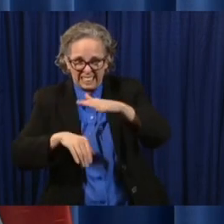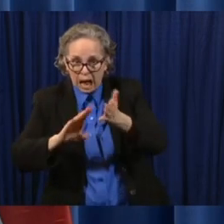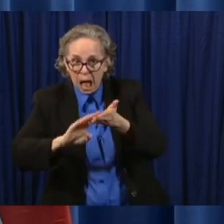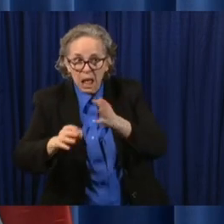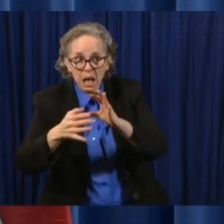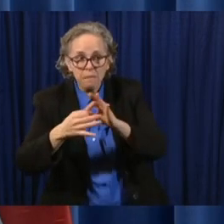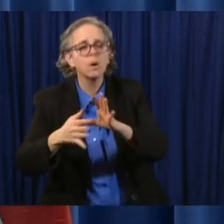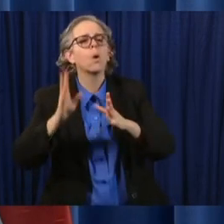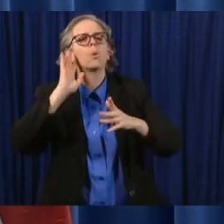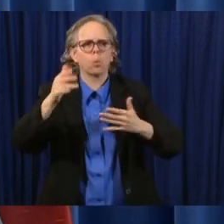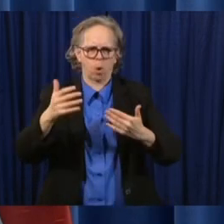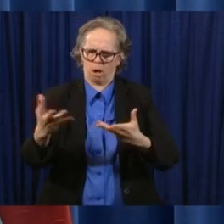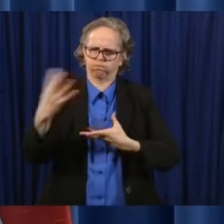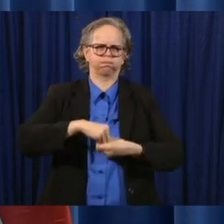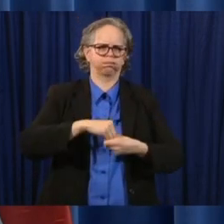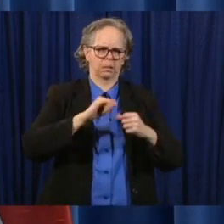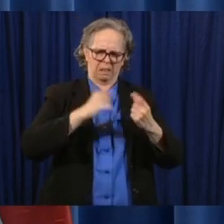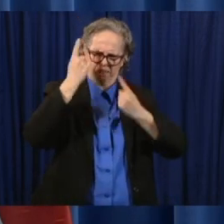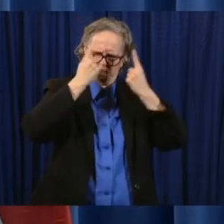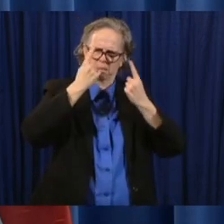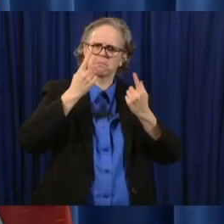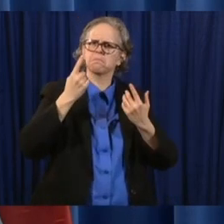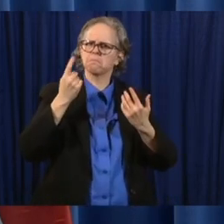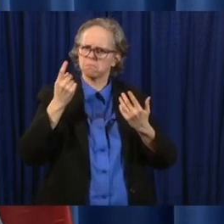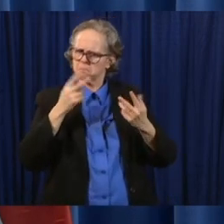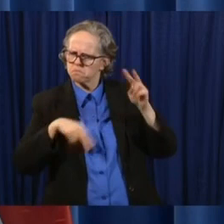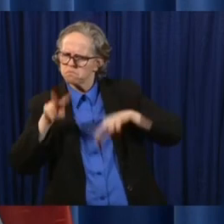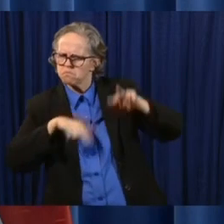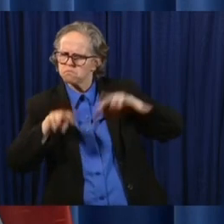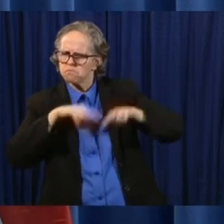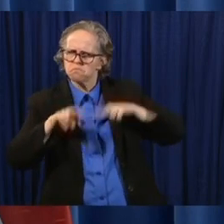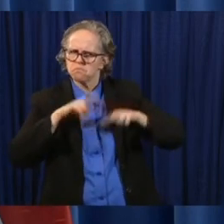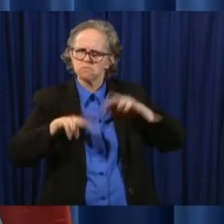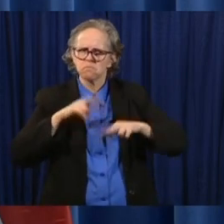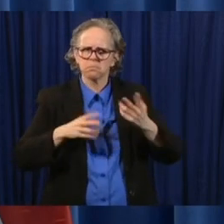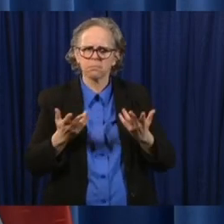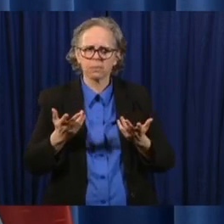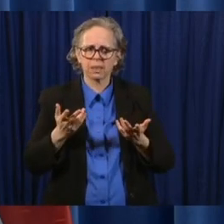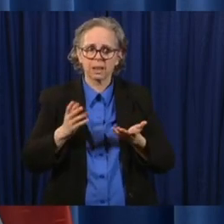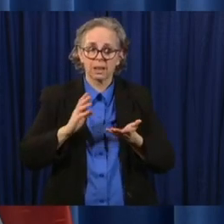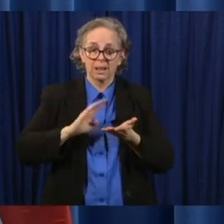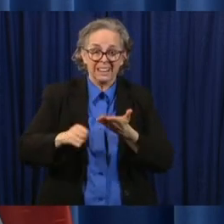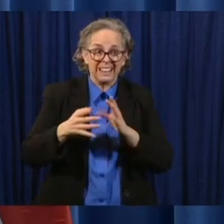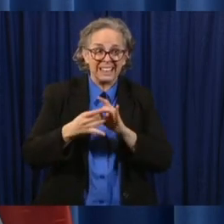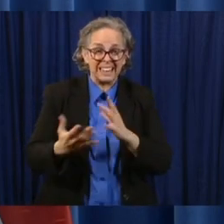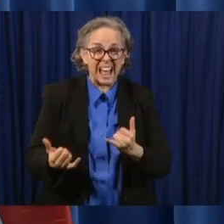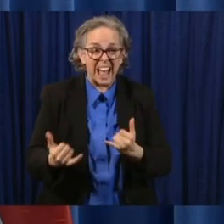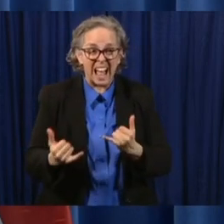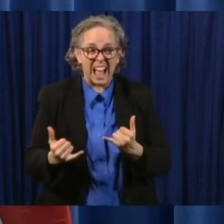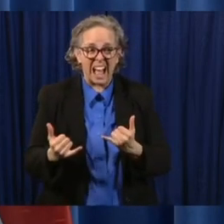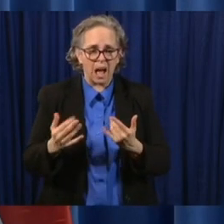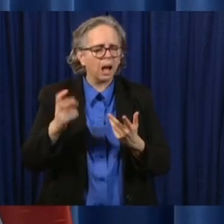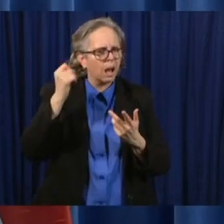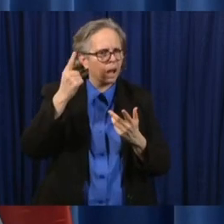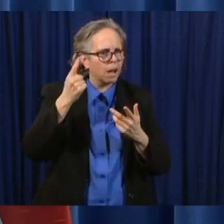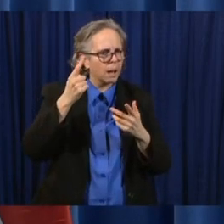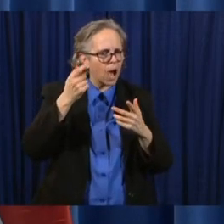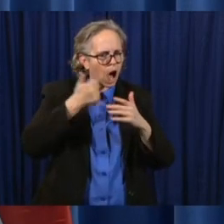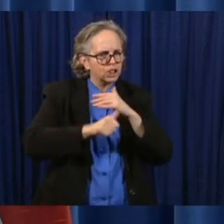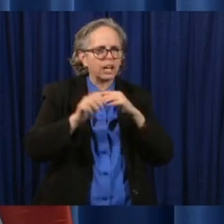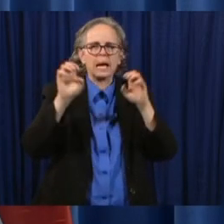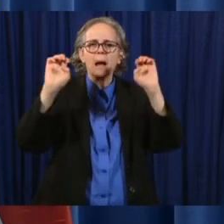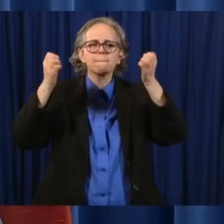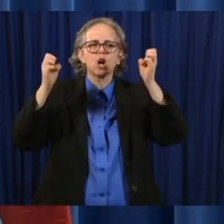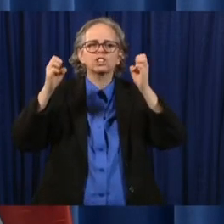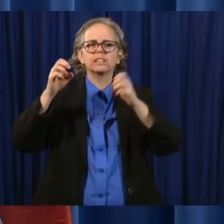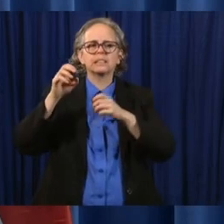we're going to take a hard look at them and see if they can get out now under the emergency provision that the legislature set up a